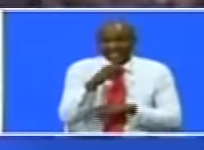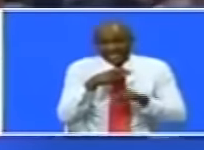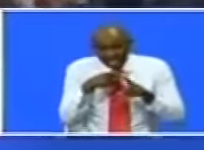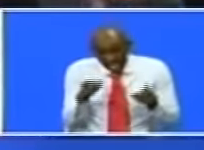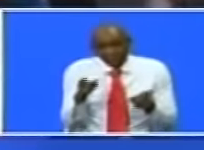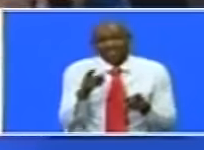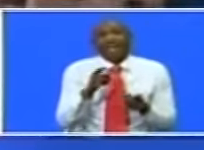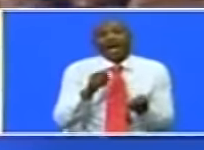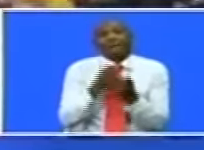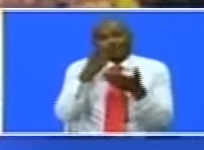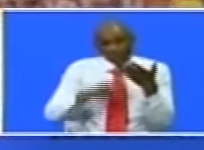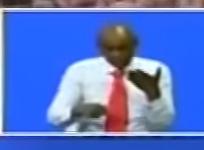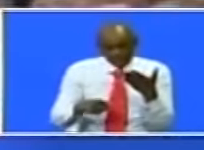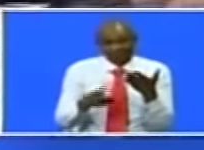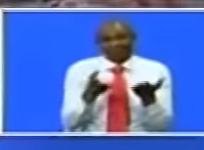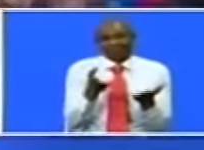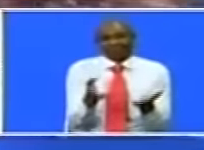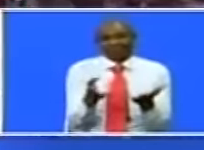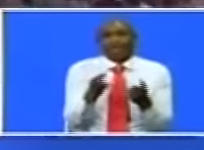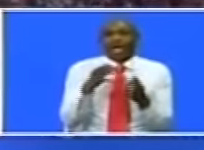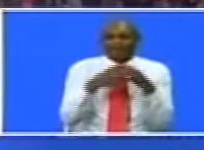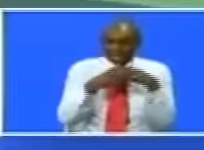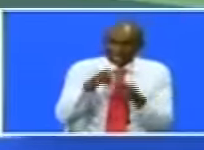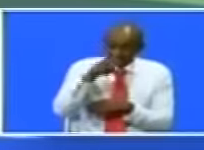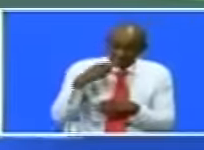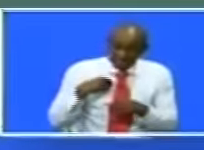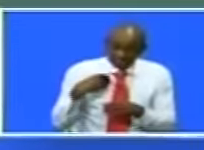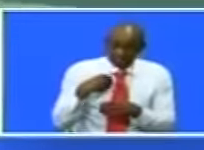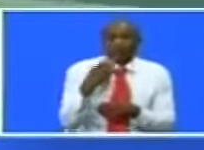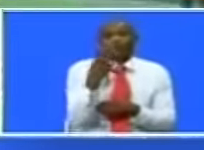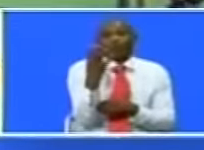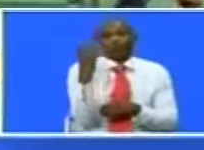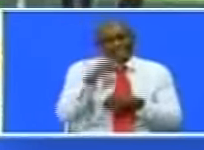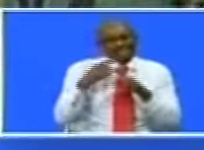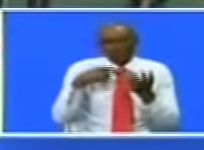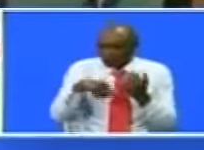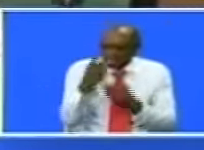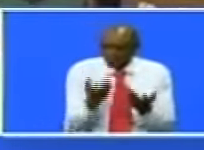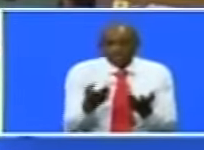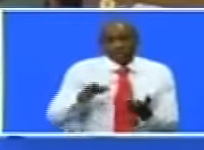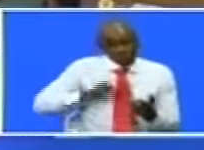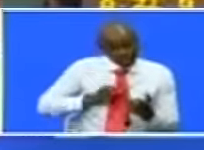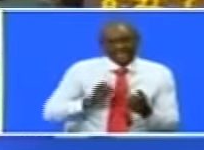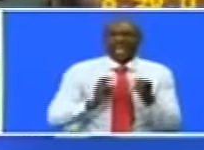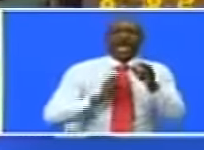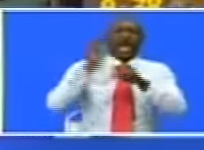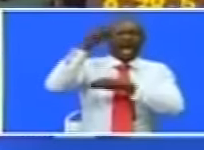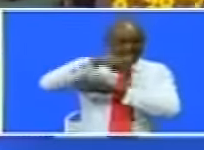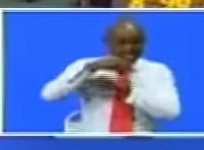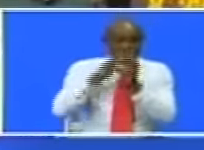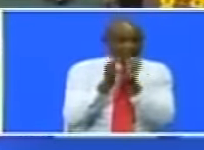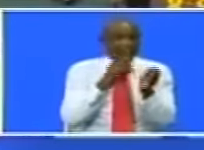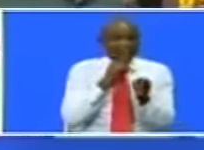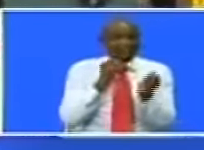Portland party shifted into an overdrive, with the U.S. closing out the four-day meeting with victories in the women's high jump, men's 1,500